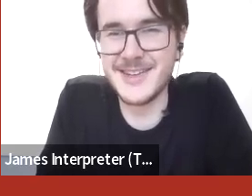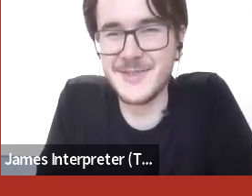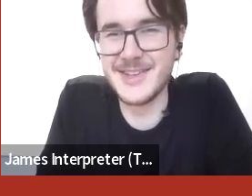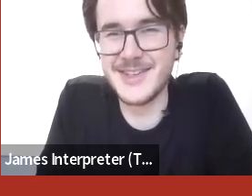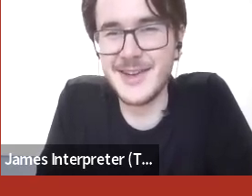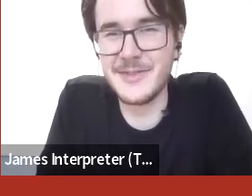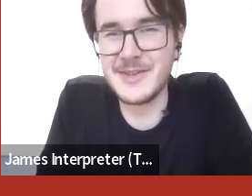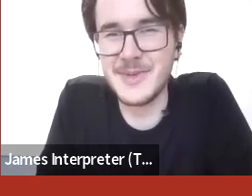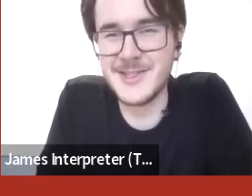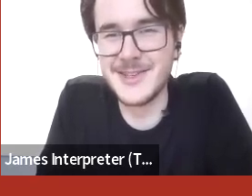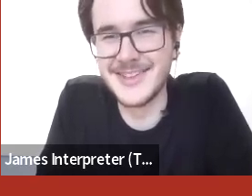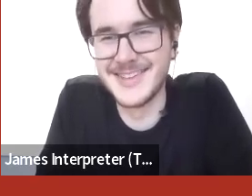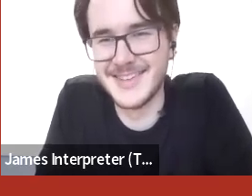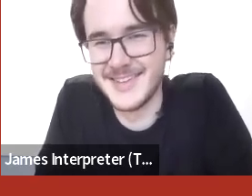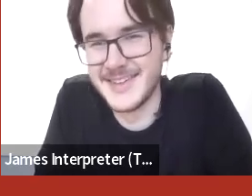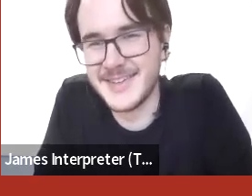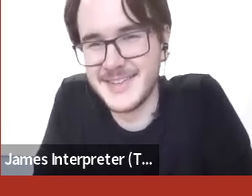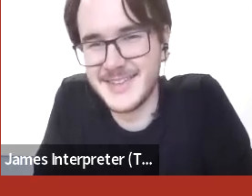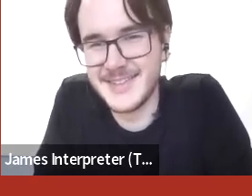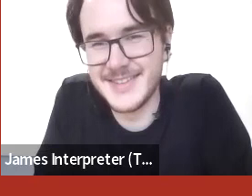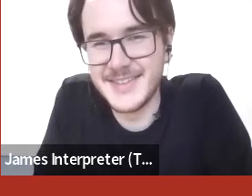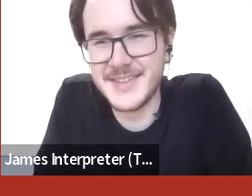Well done, well done. Lovely to meet you.